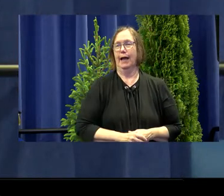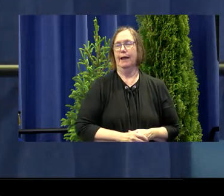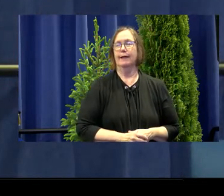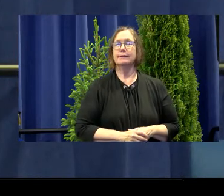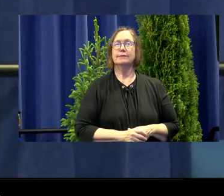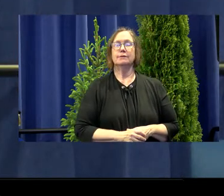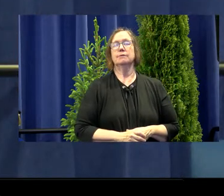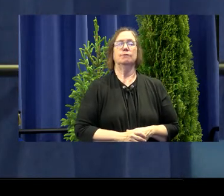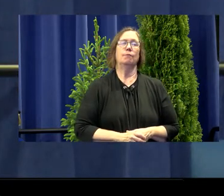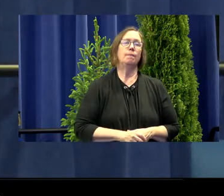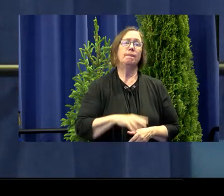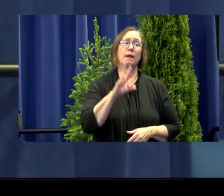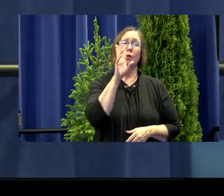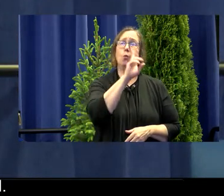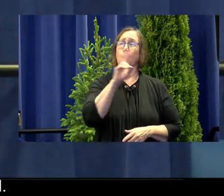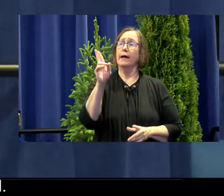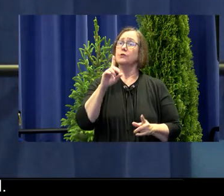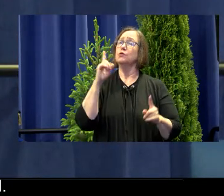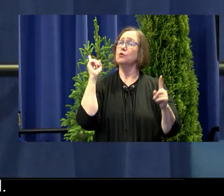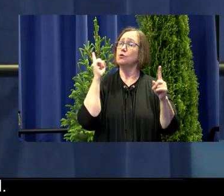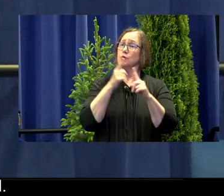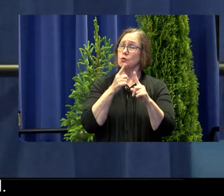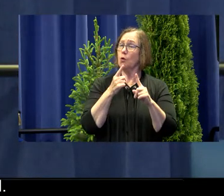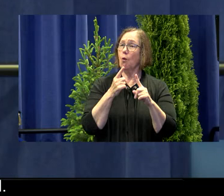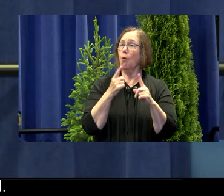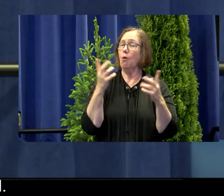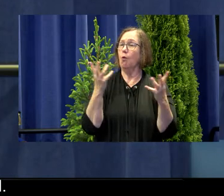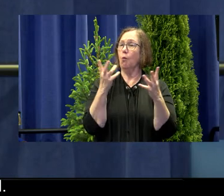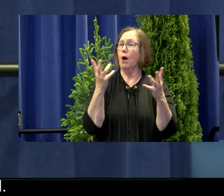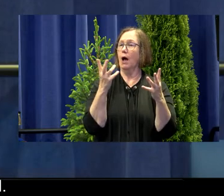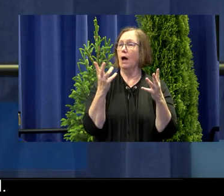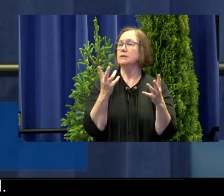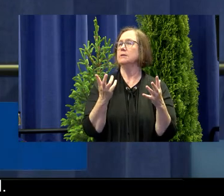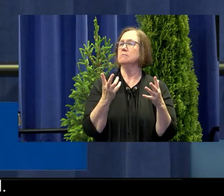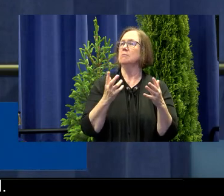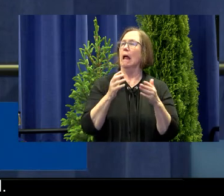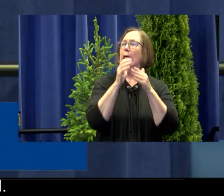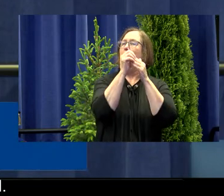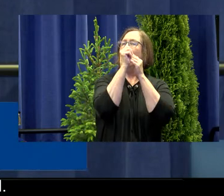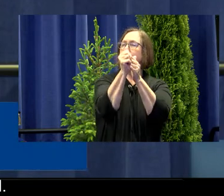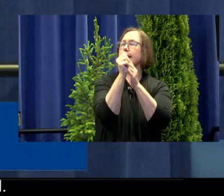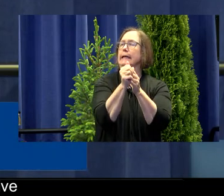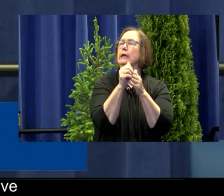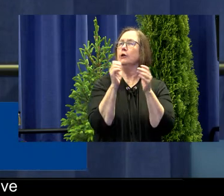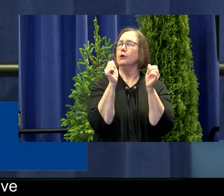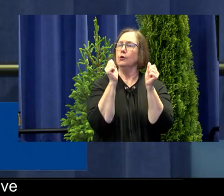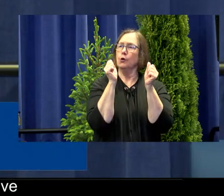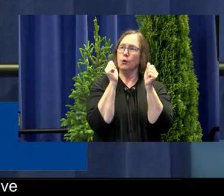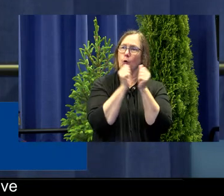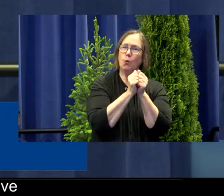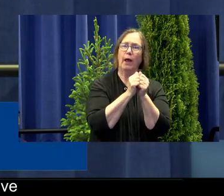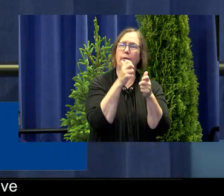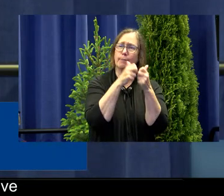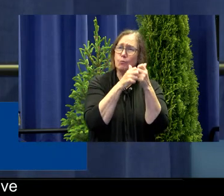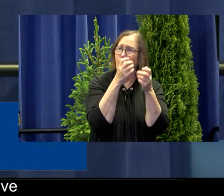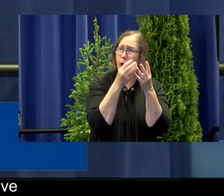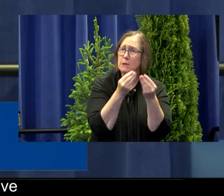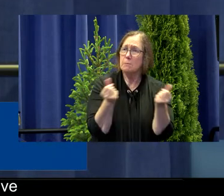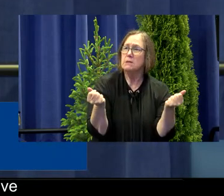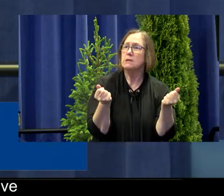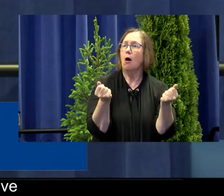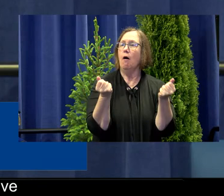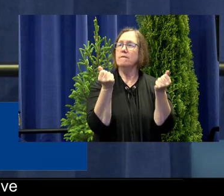Western's mission is to be an international leader in active learning, critical thinking, and societal problem solving.